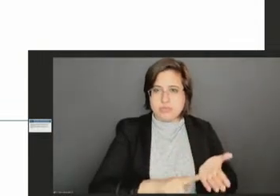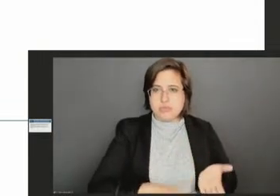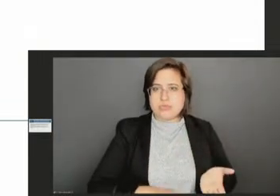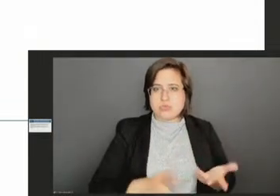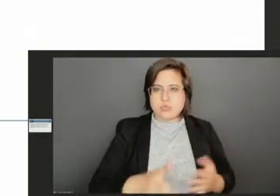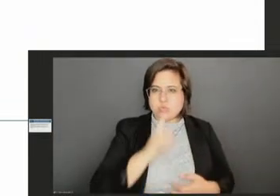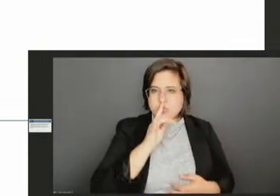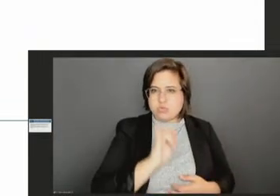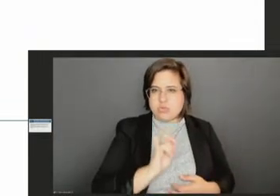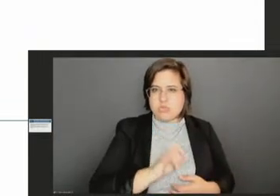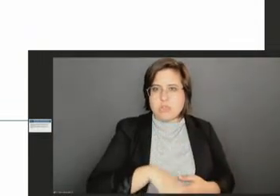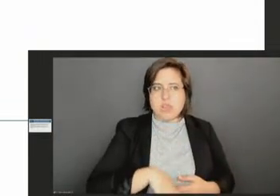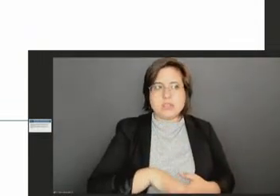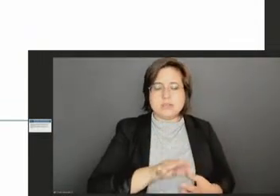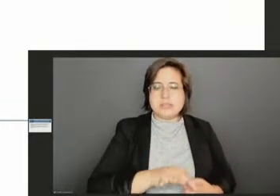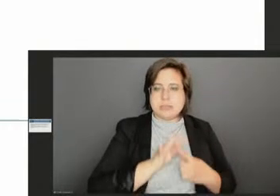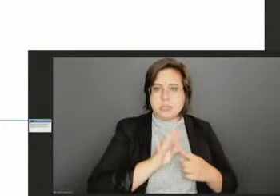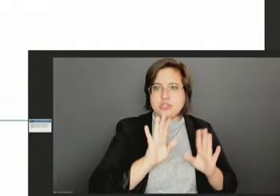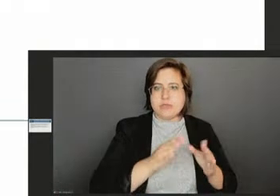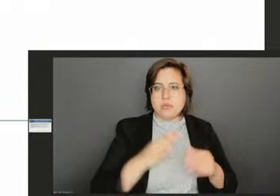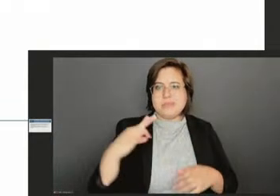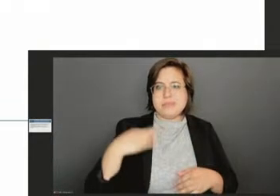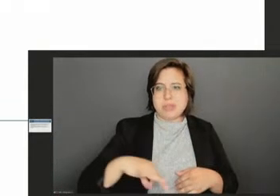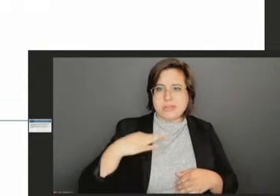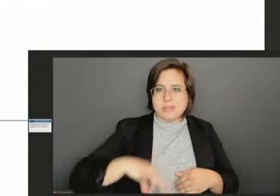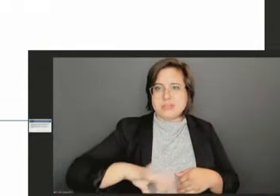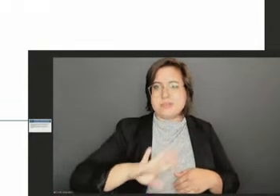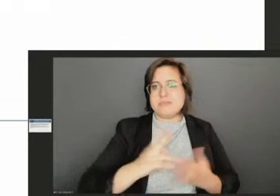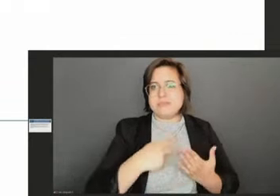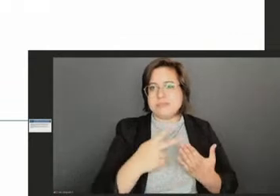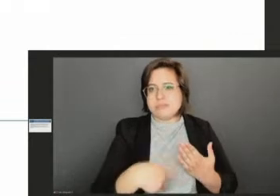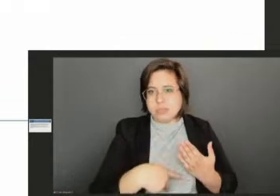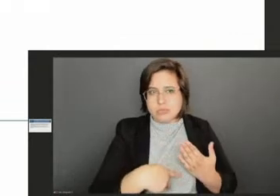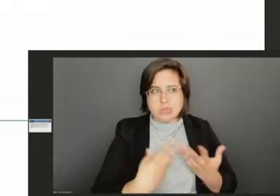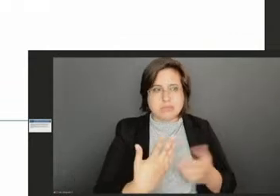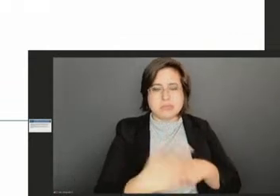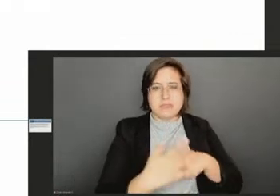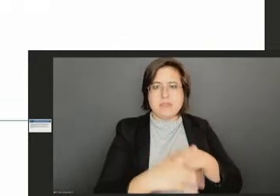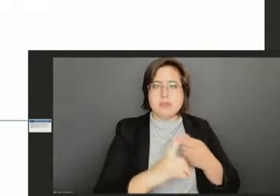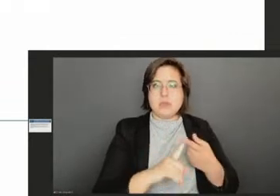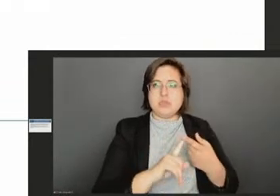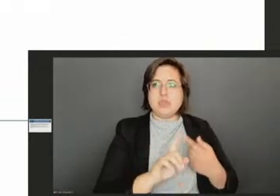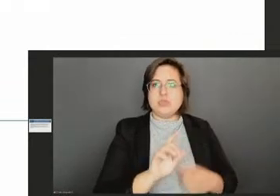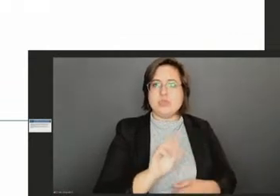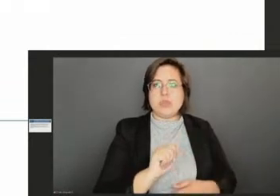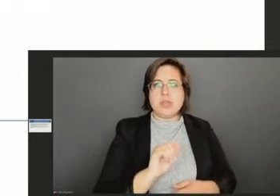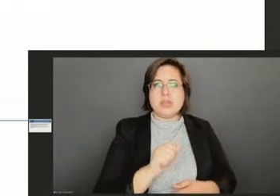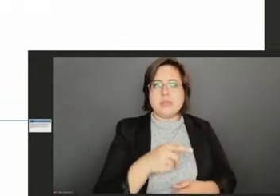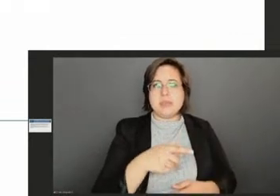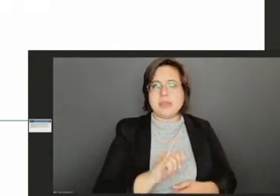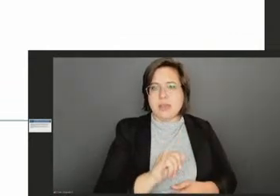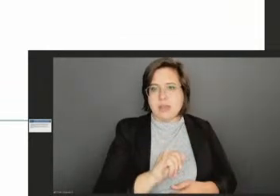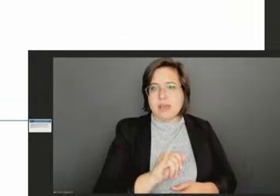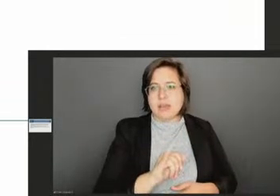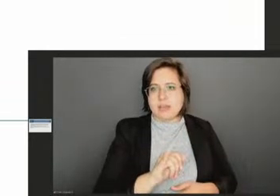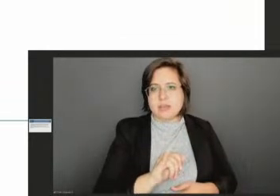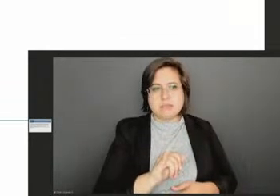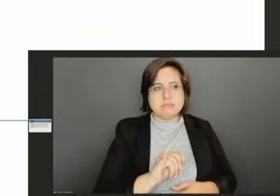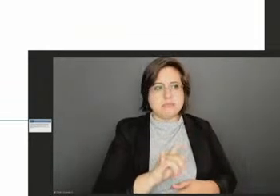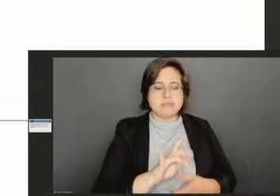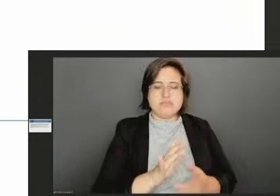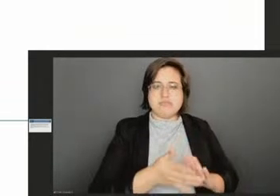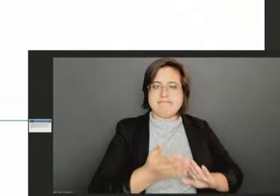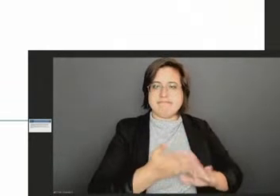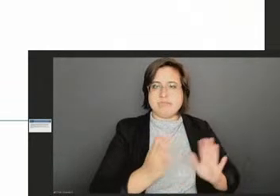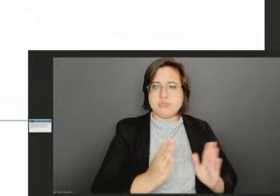at the benefits and programs that are available to Asian American Pacific Islander operated small